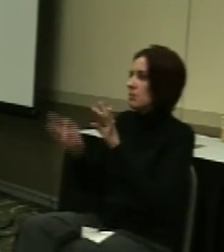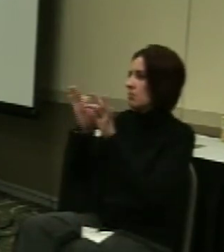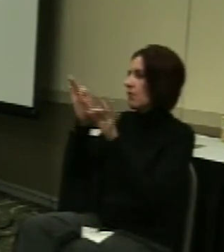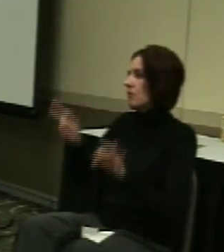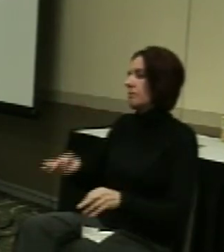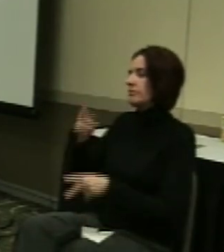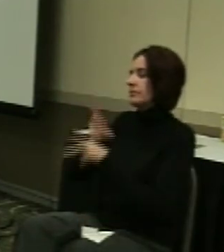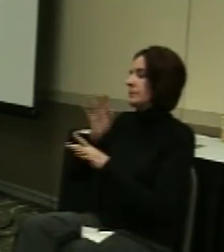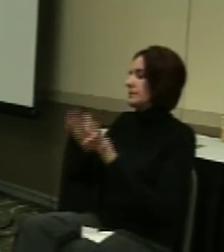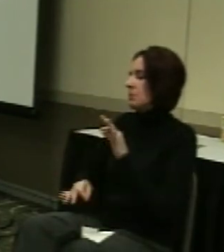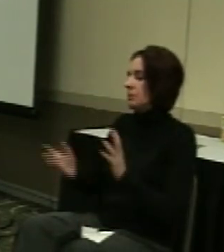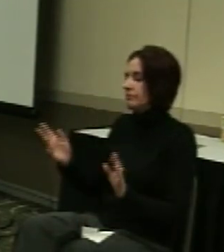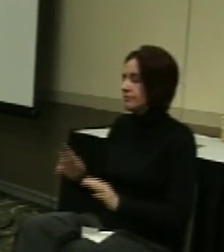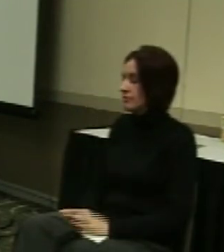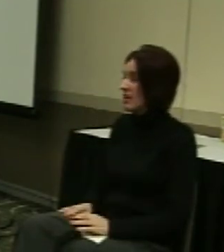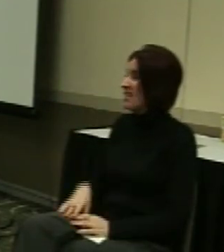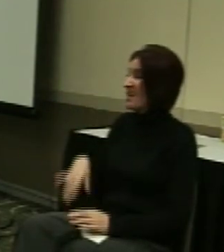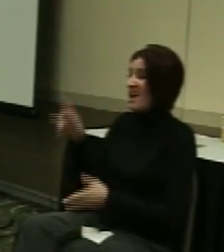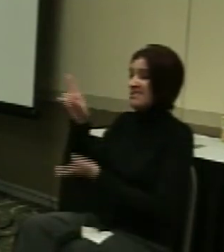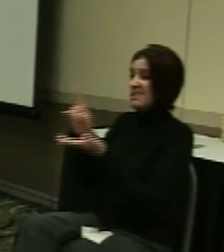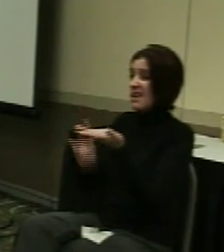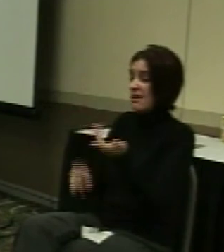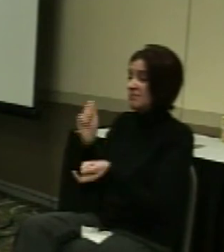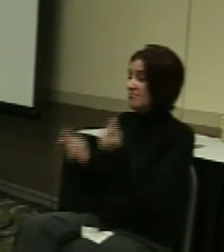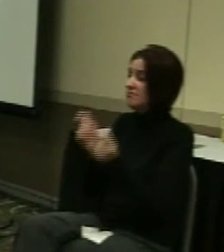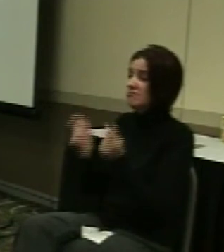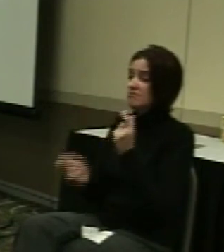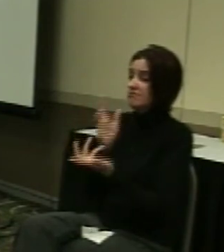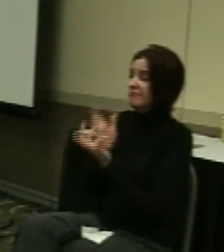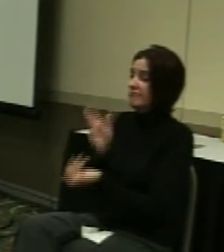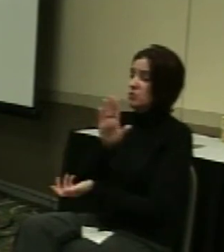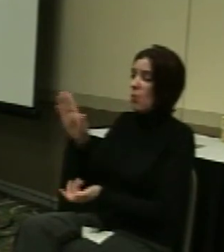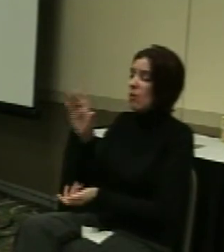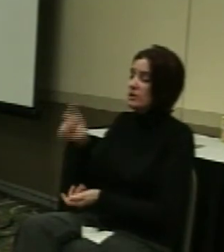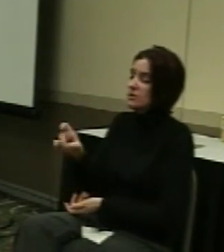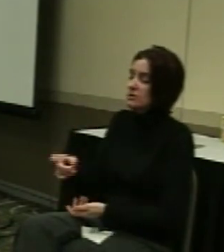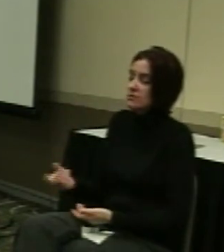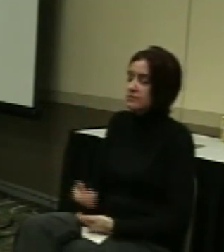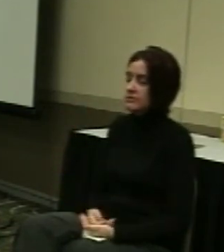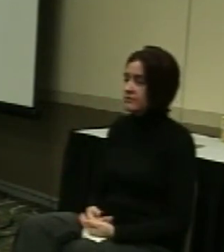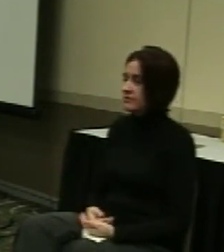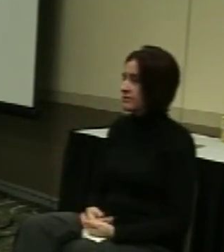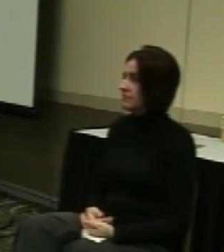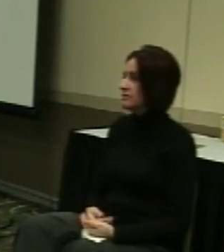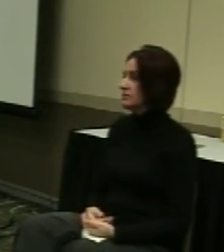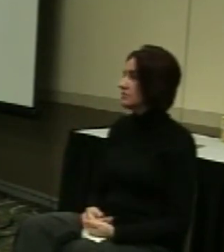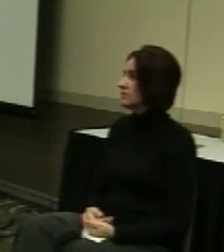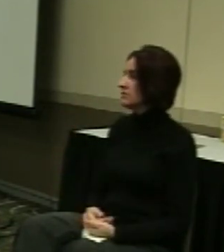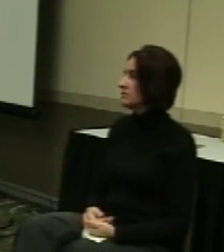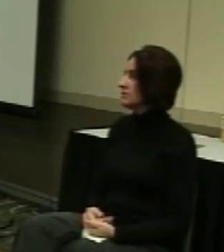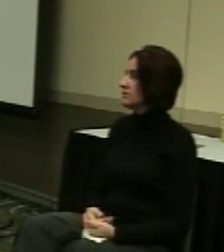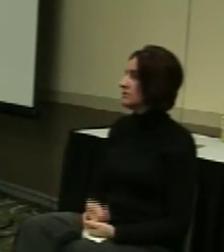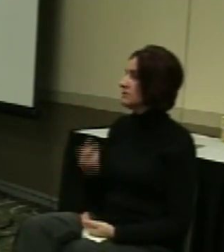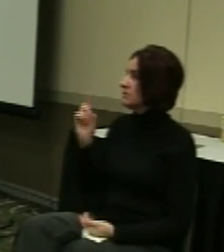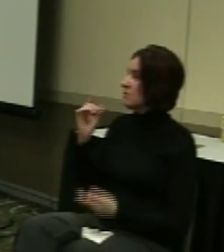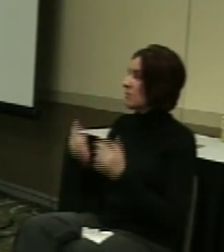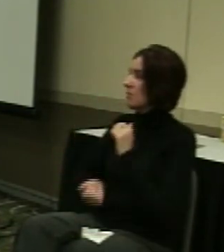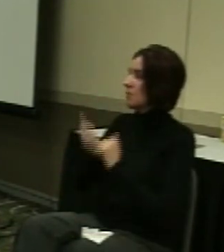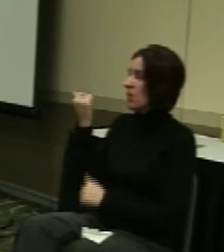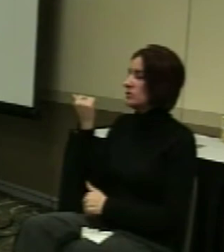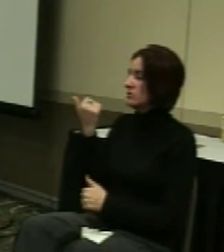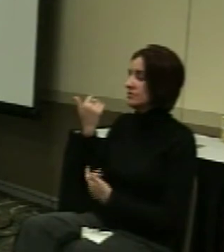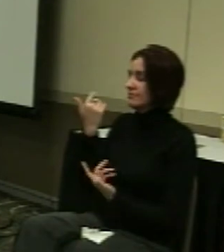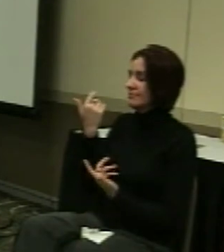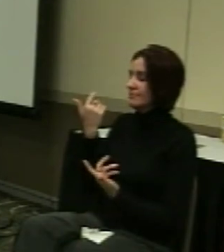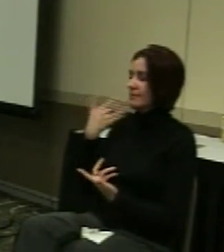designing them to meet your needs. There's nothing to tell you that they shouldn't be, whatever most practical way you can possibly make